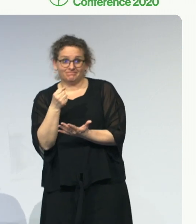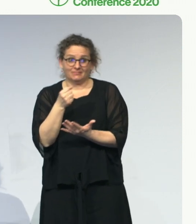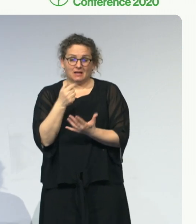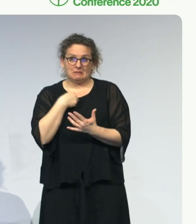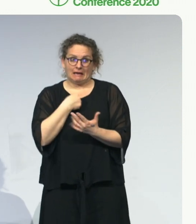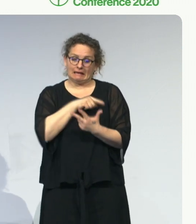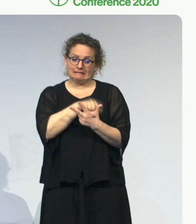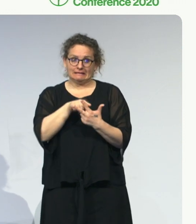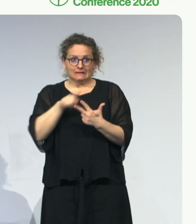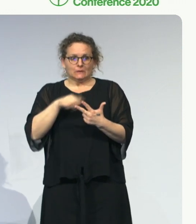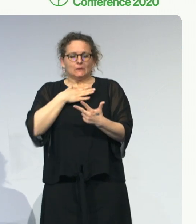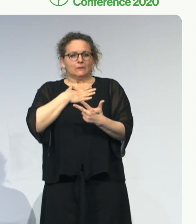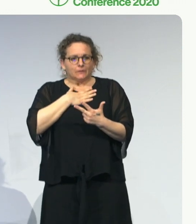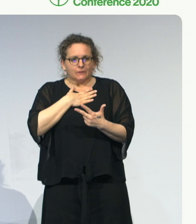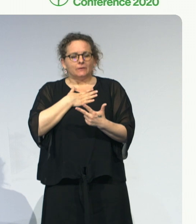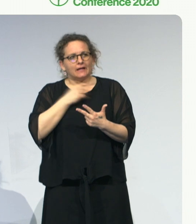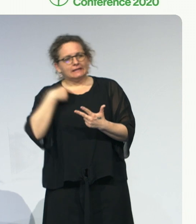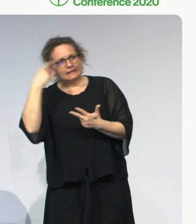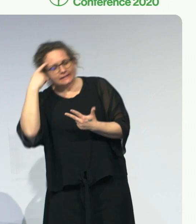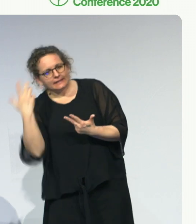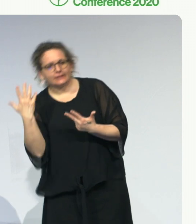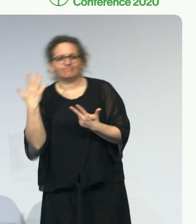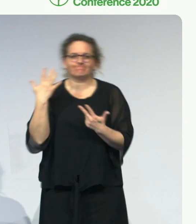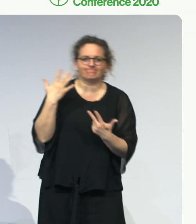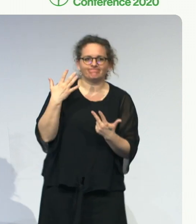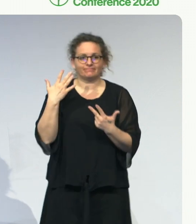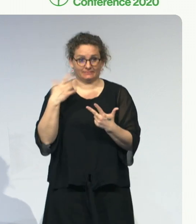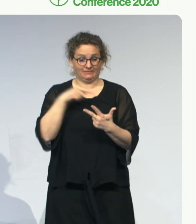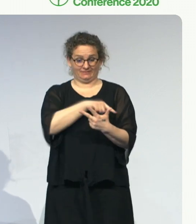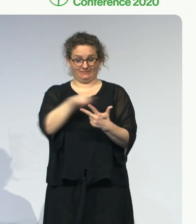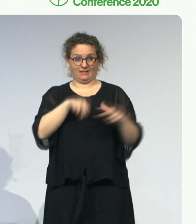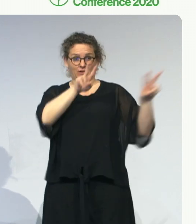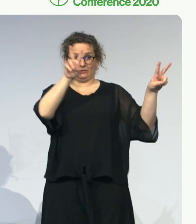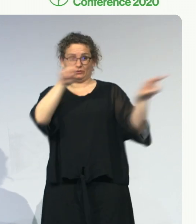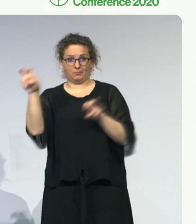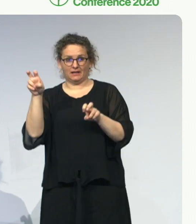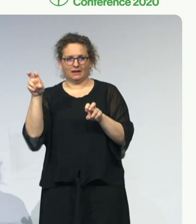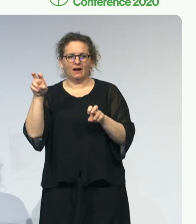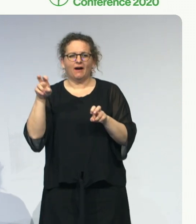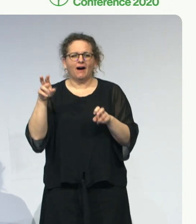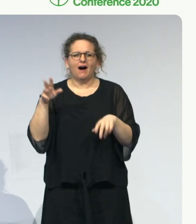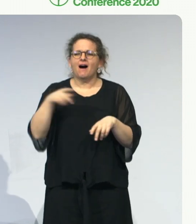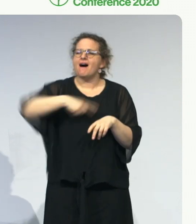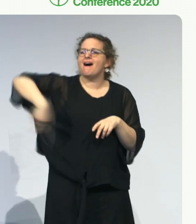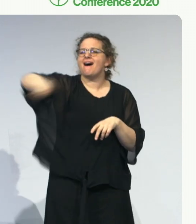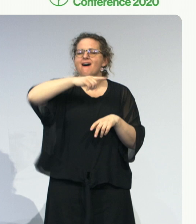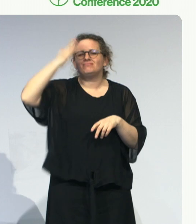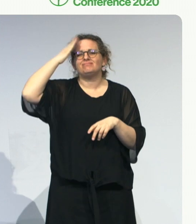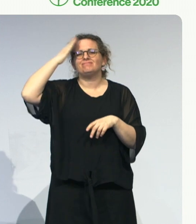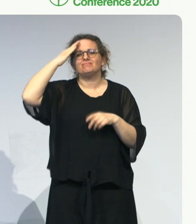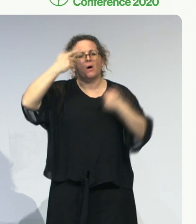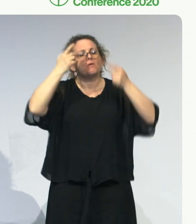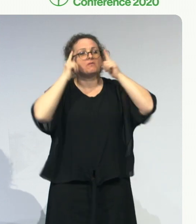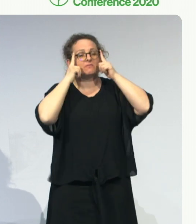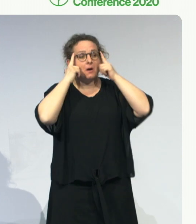more likely never at all, as the topic is not on the radar screen and rarely on the agenda at high-level